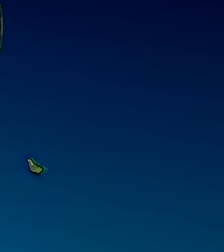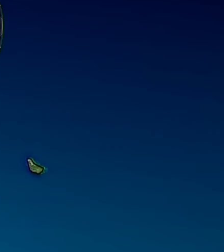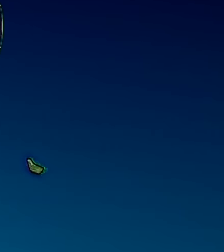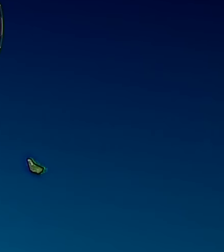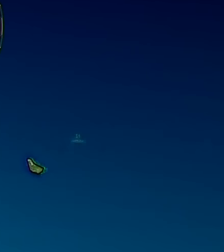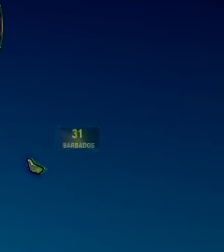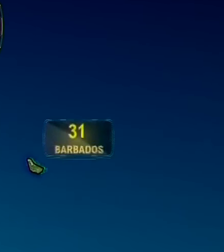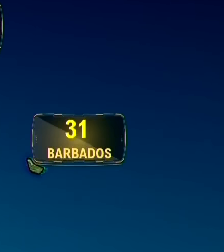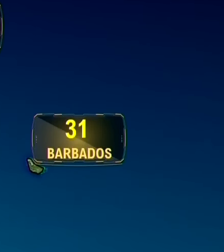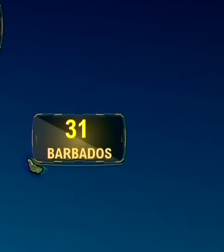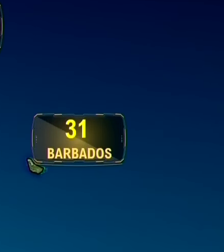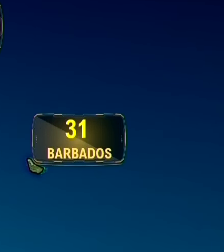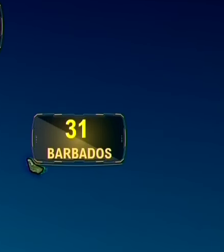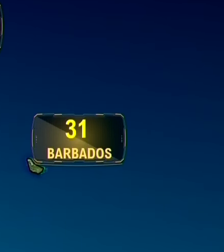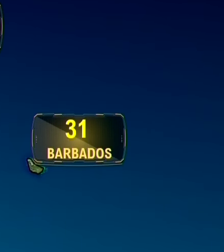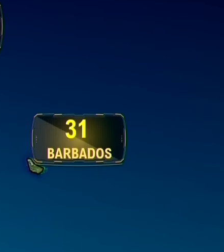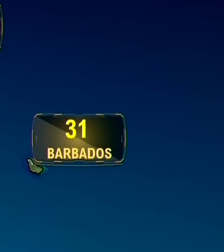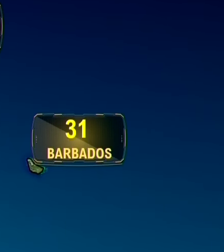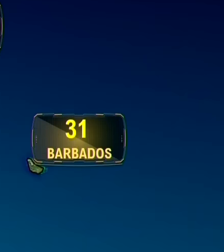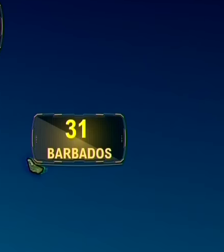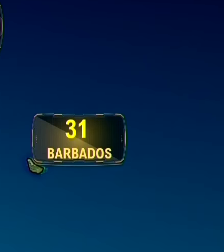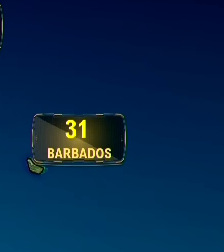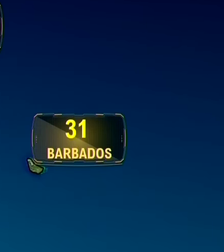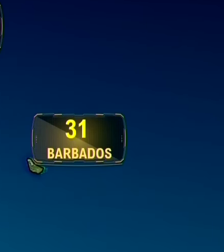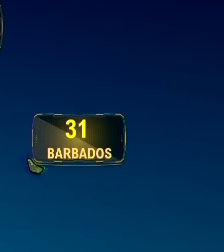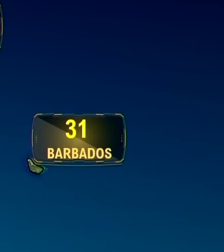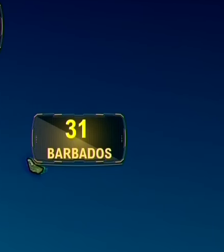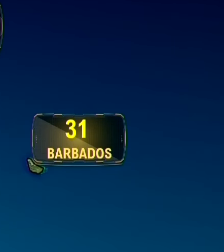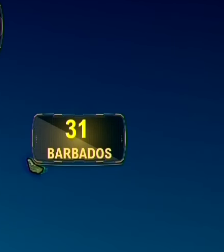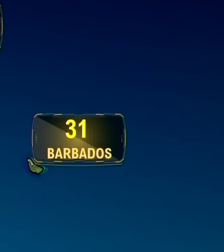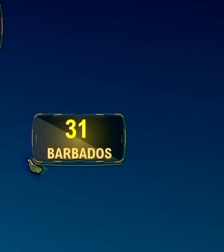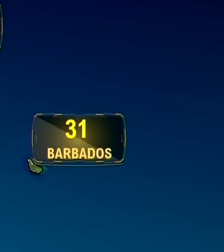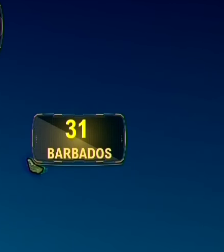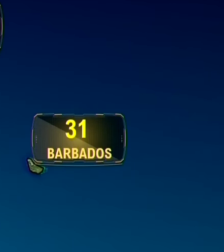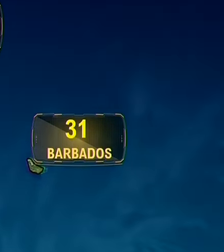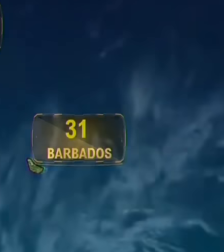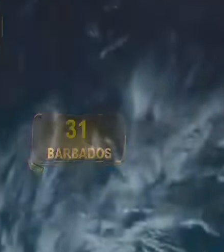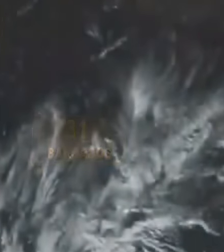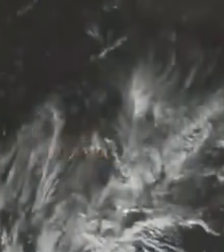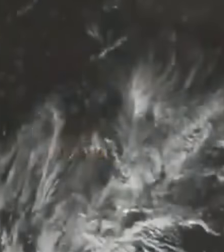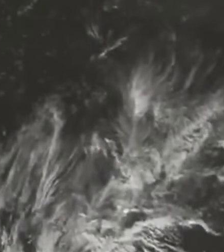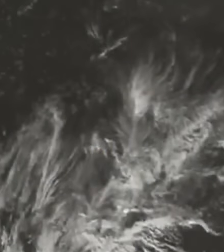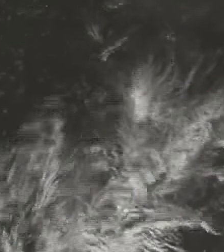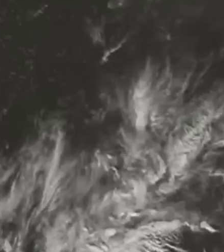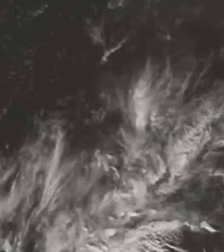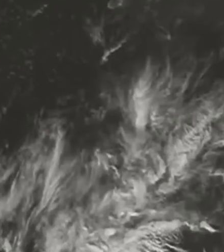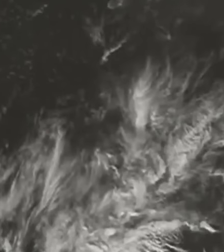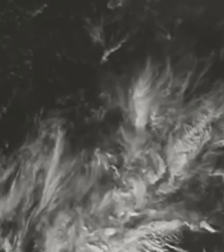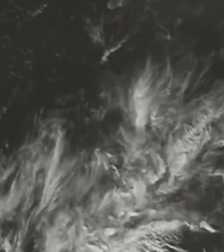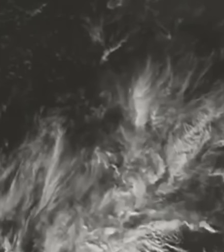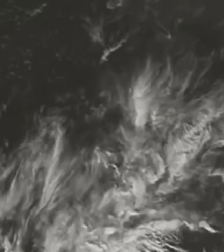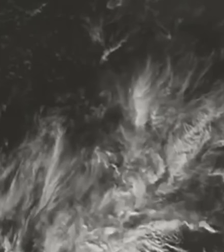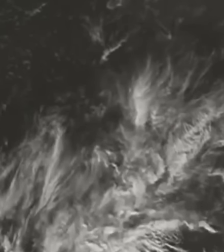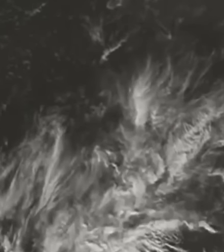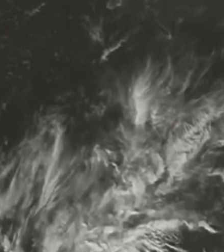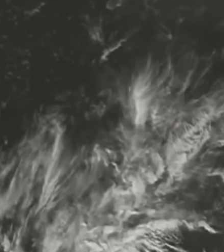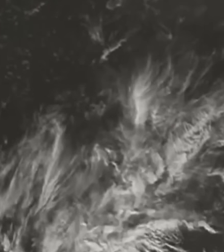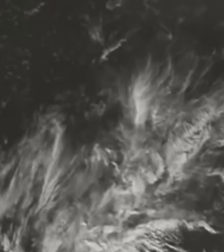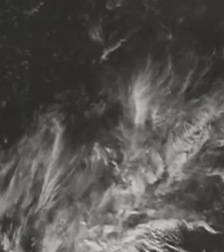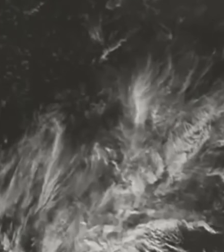winds, they are generally moderate across the region. We take a look now at our satellite feed, where a trough